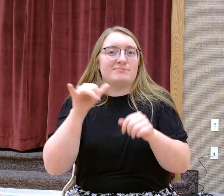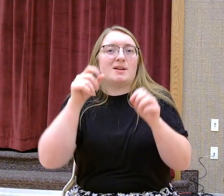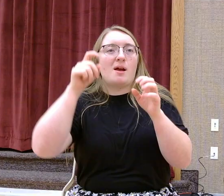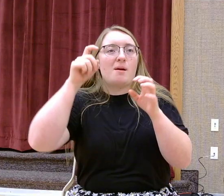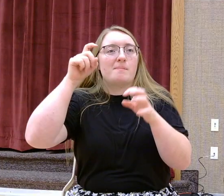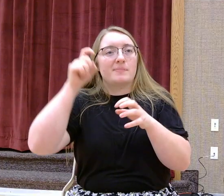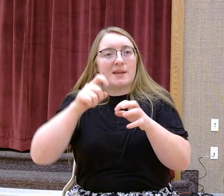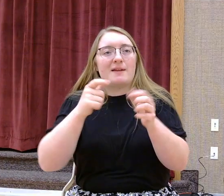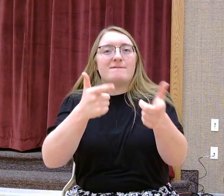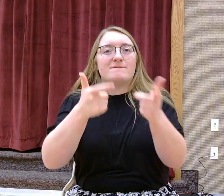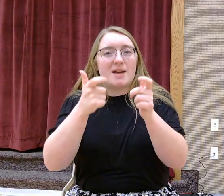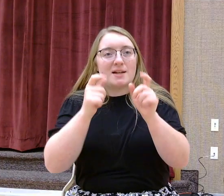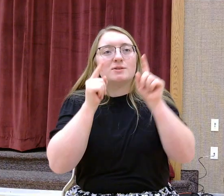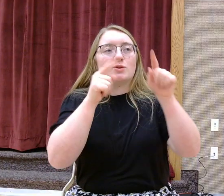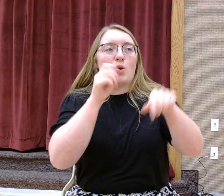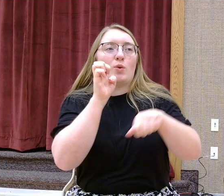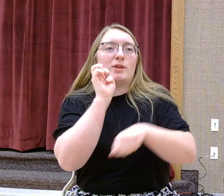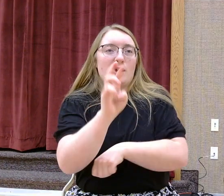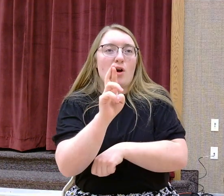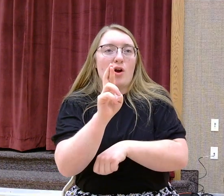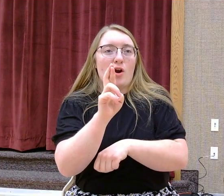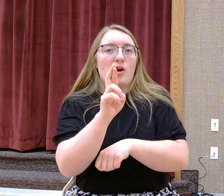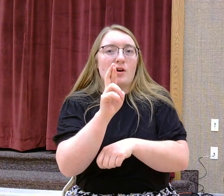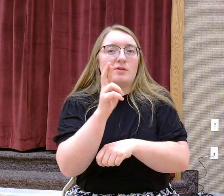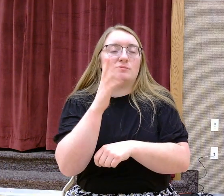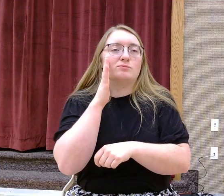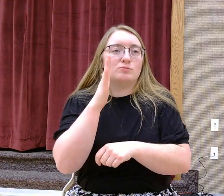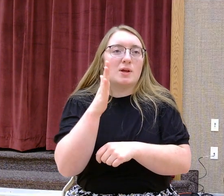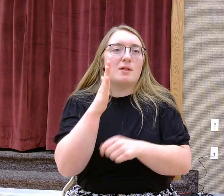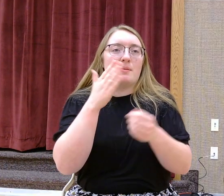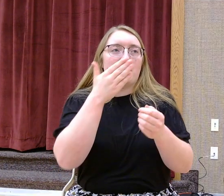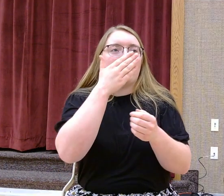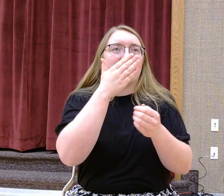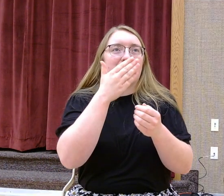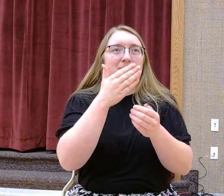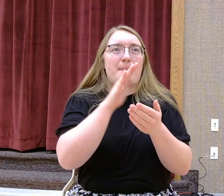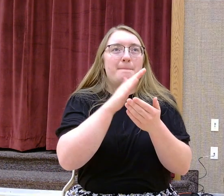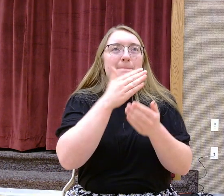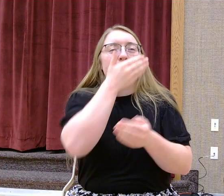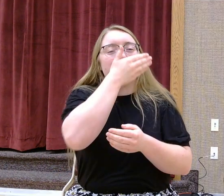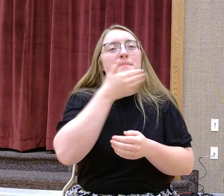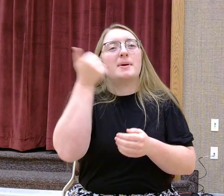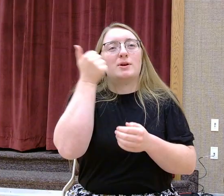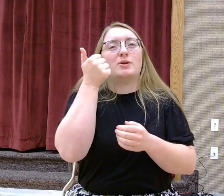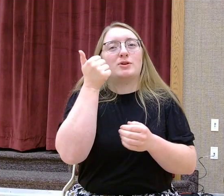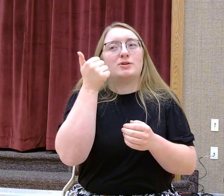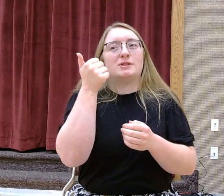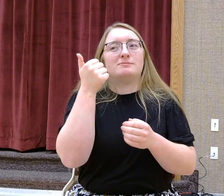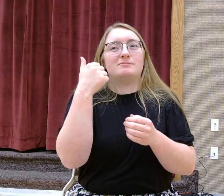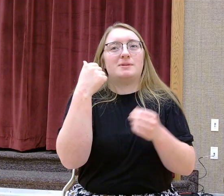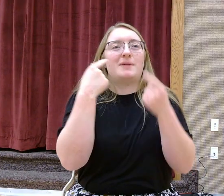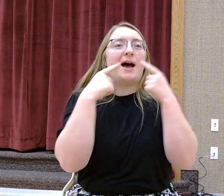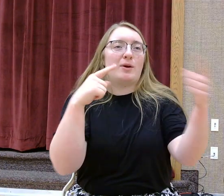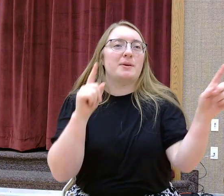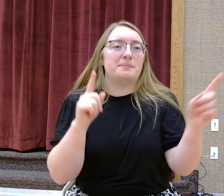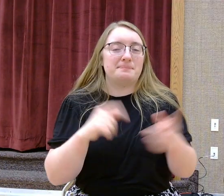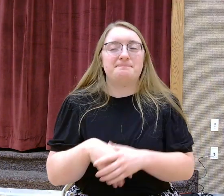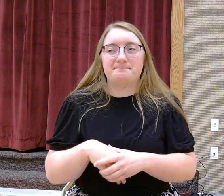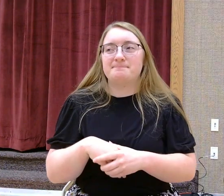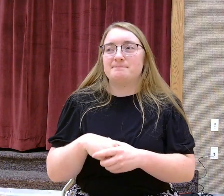the ER, the better that your outcome will probably be. Okay? Questions about strokes?